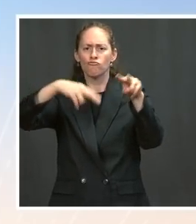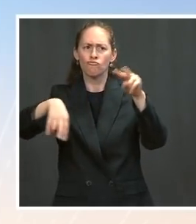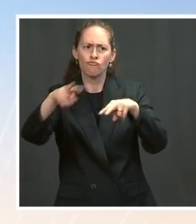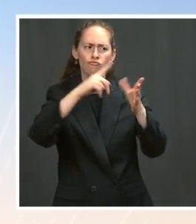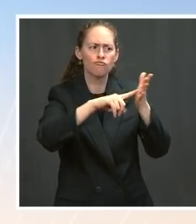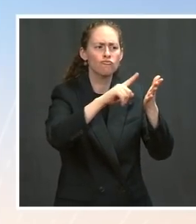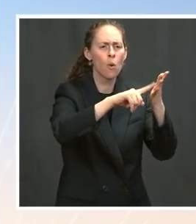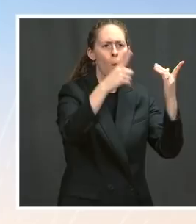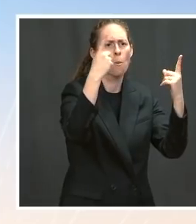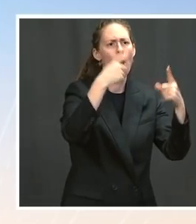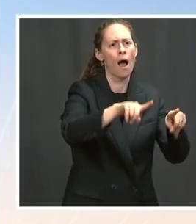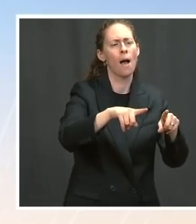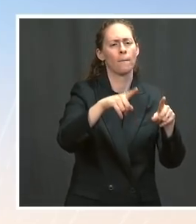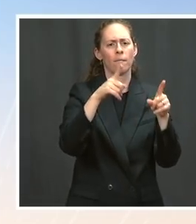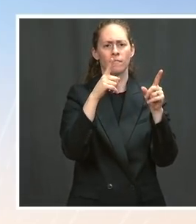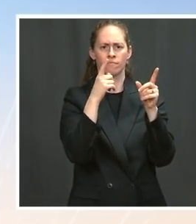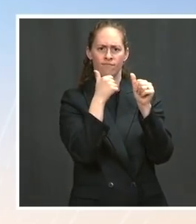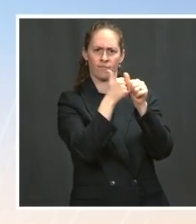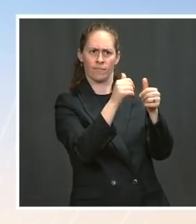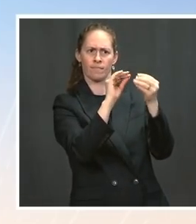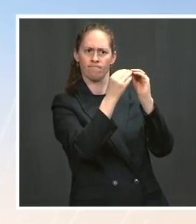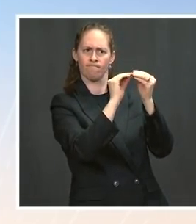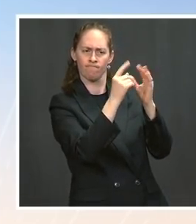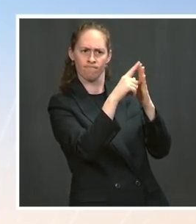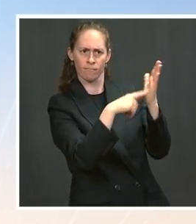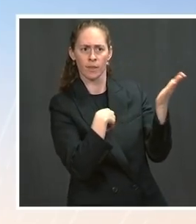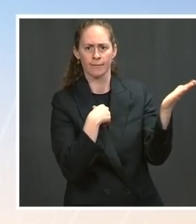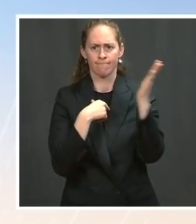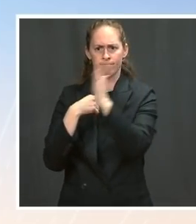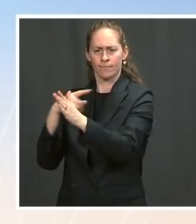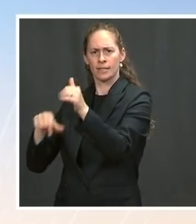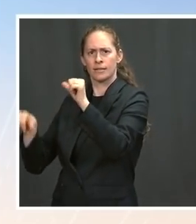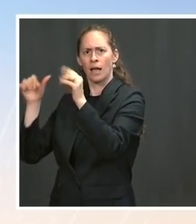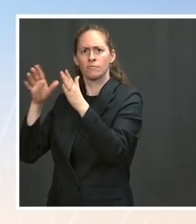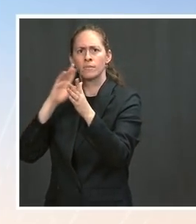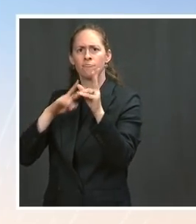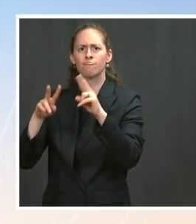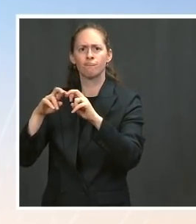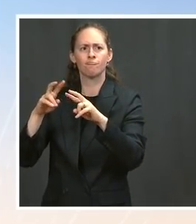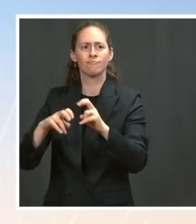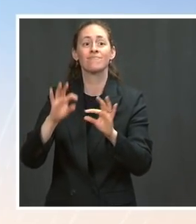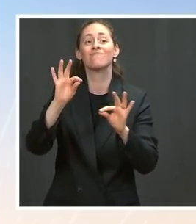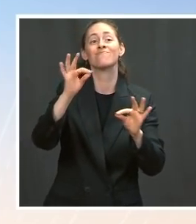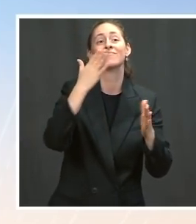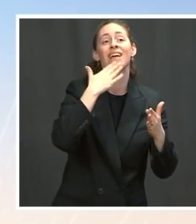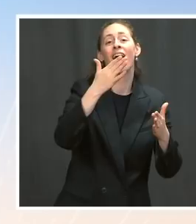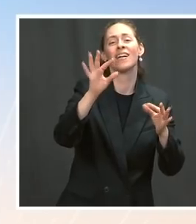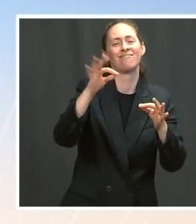and science experts here in the United States, and we look forward to reviewing that. Press was it last We're going to have to go on. Go ahead.